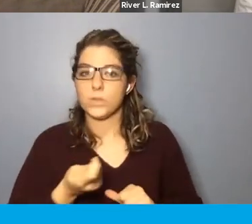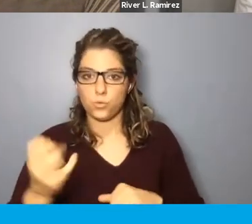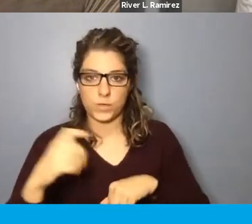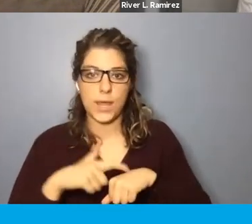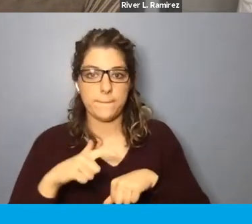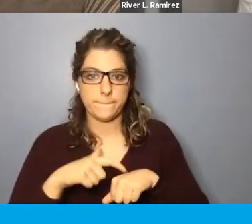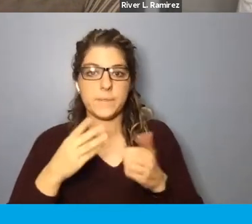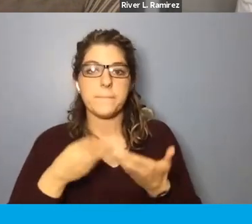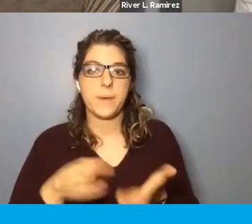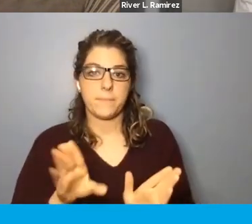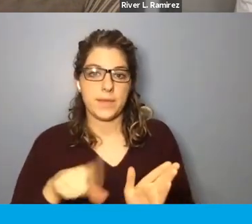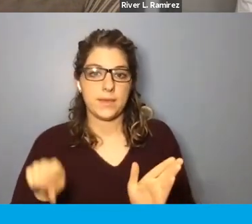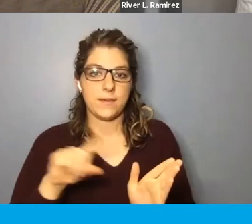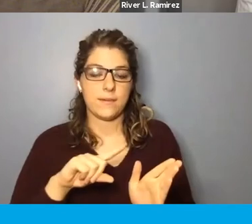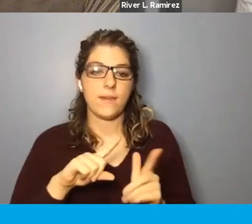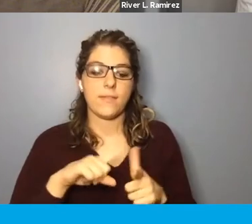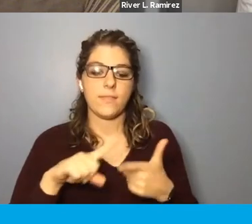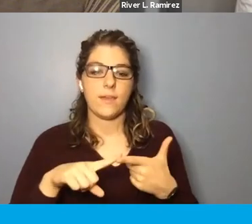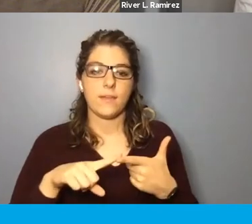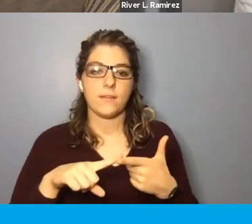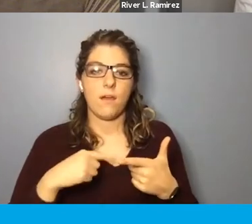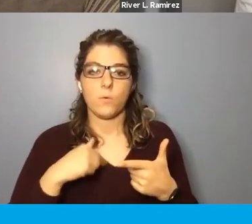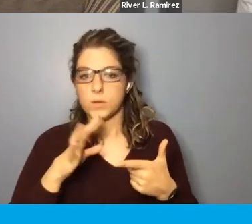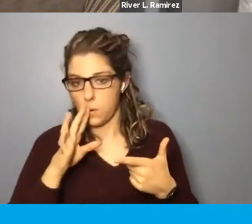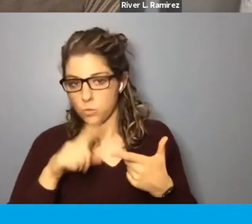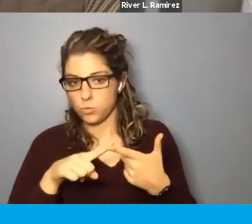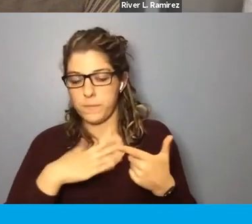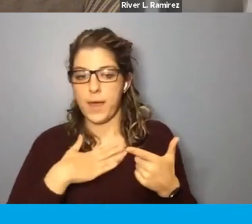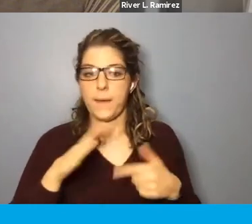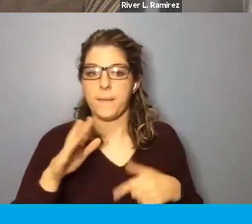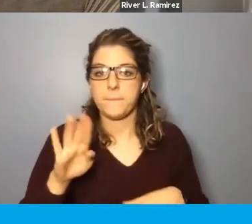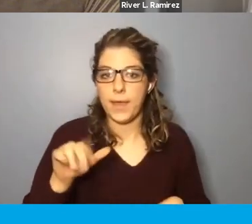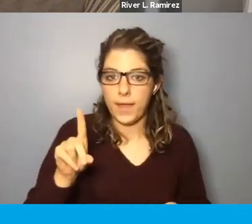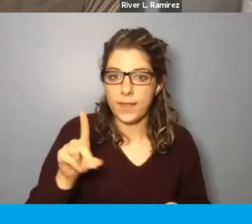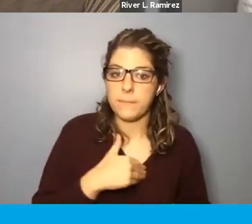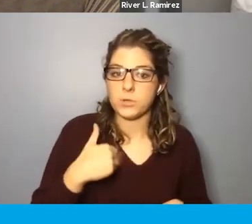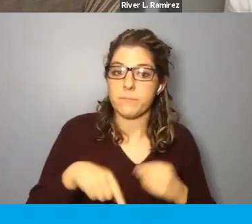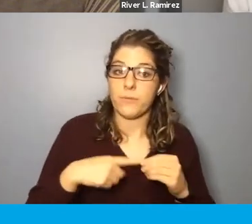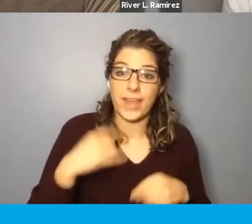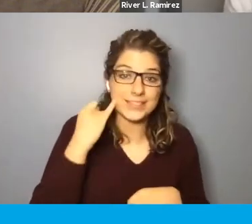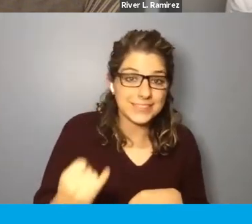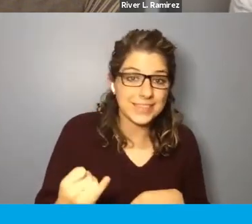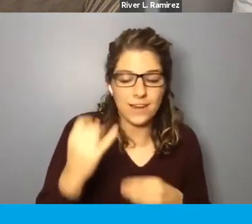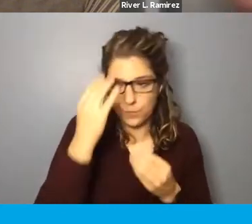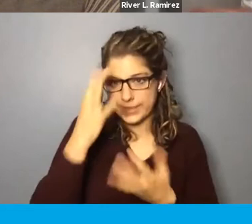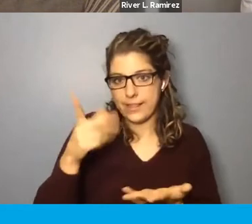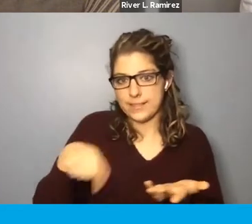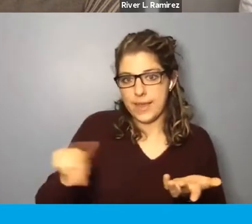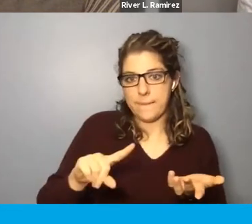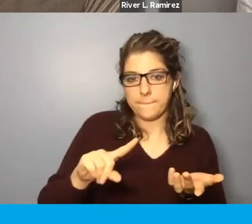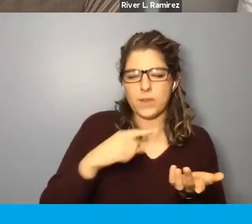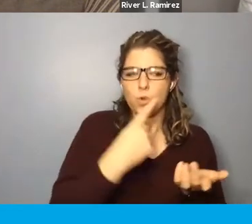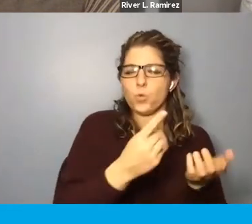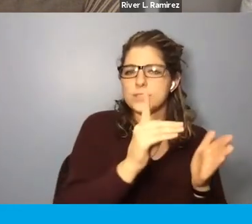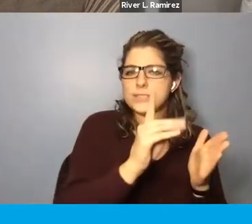in public and then I would like talk to my band members about the idea of it. And I was telling them, and I told the